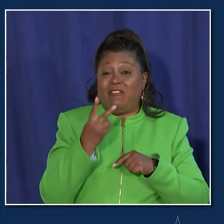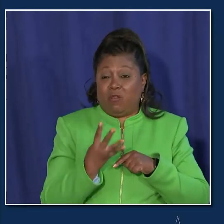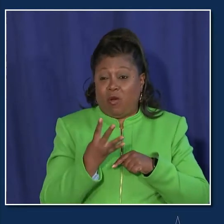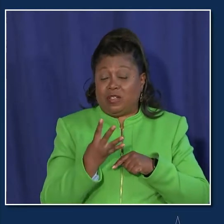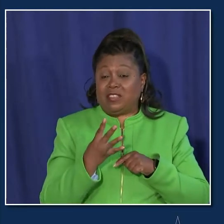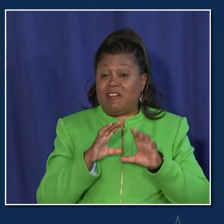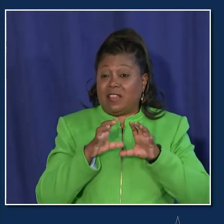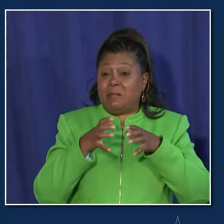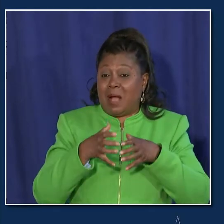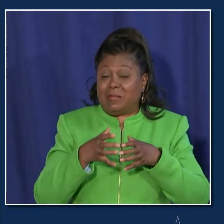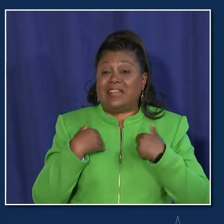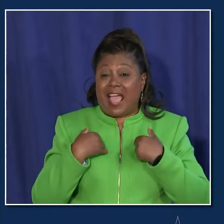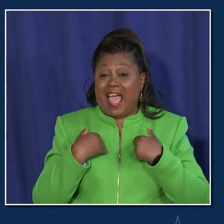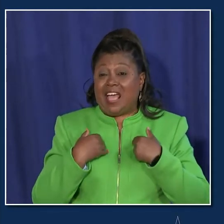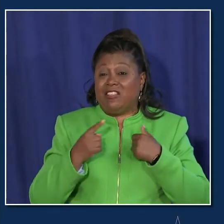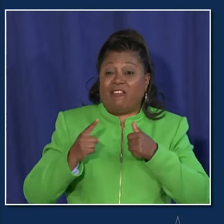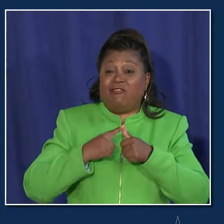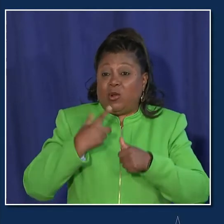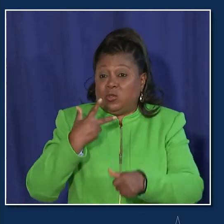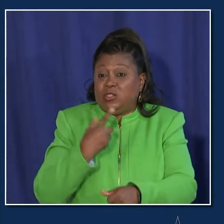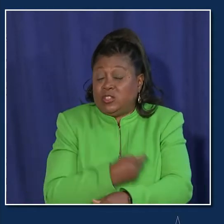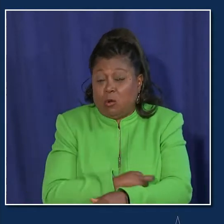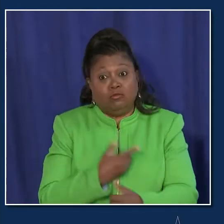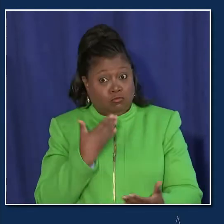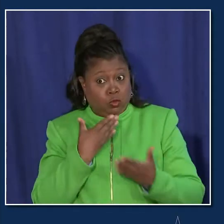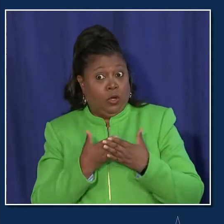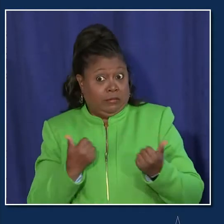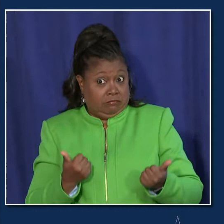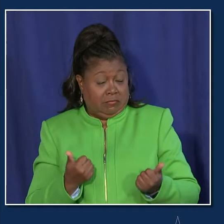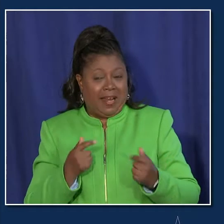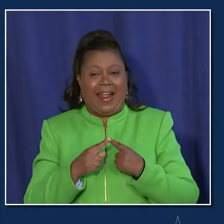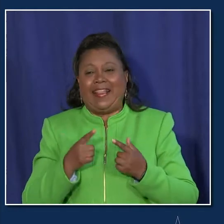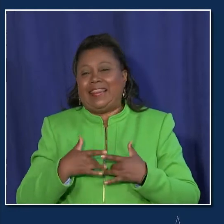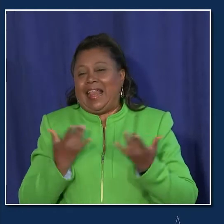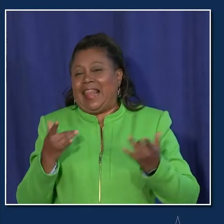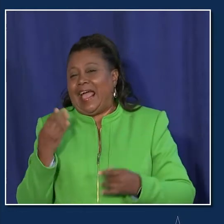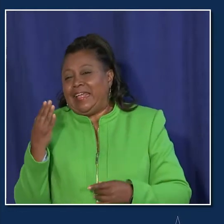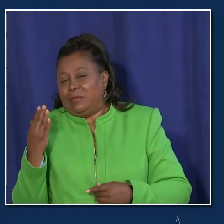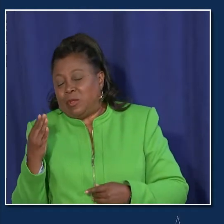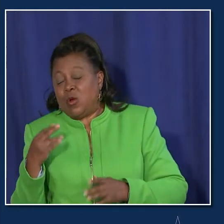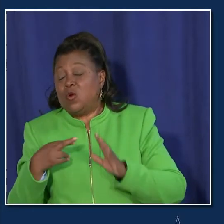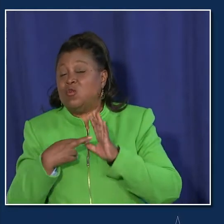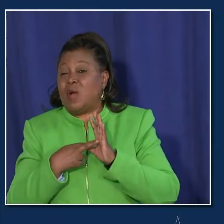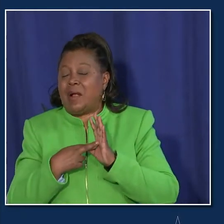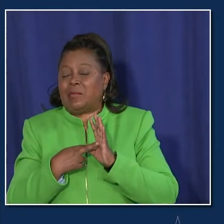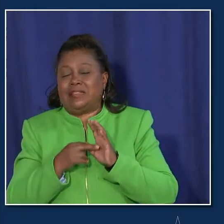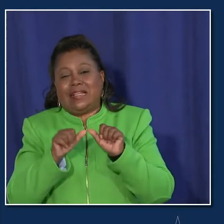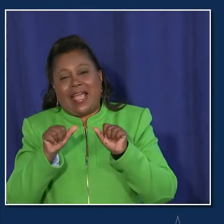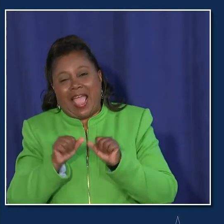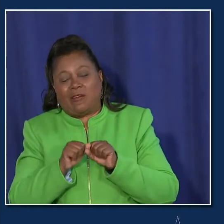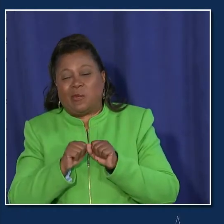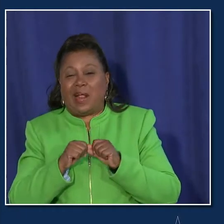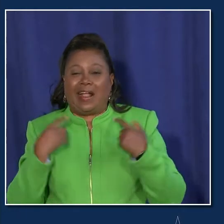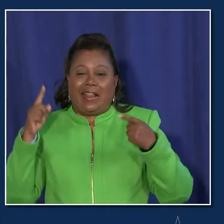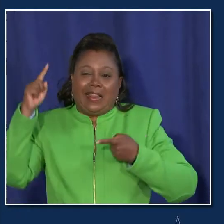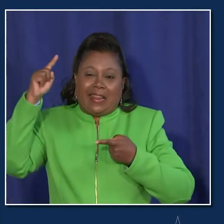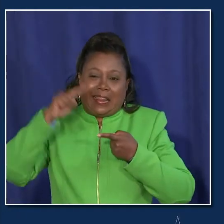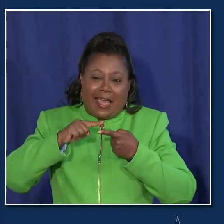of the population has had at least a first dose. Good. The lightest blue represents areas where less